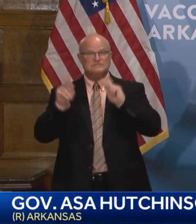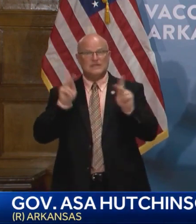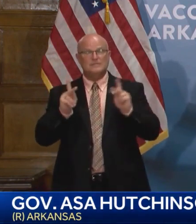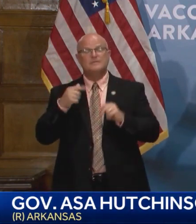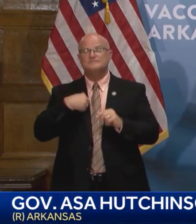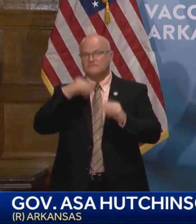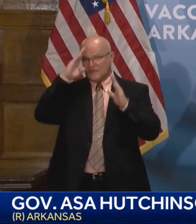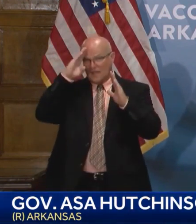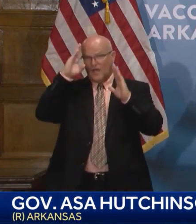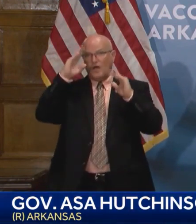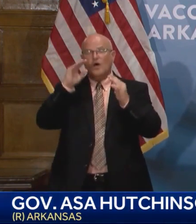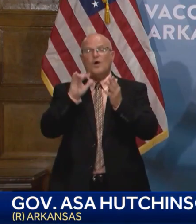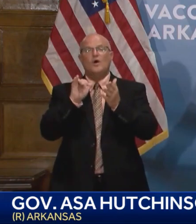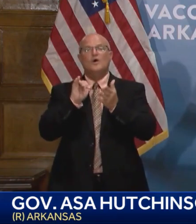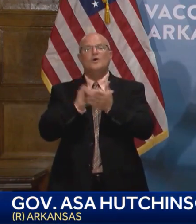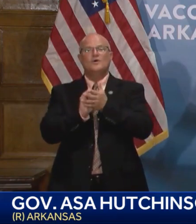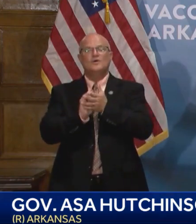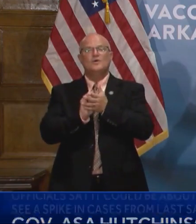I just hope that,